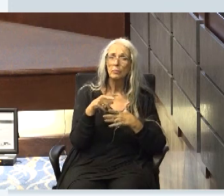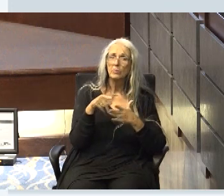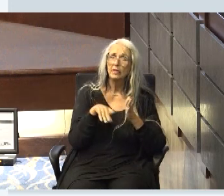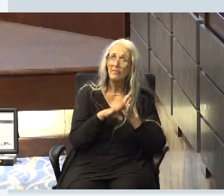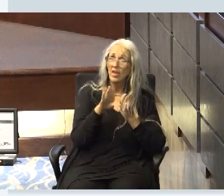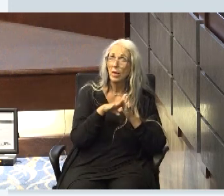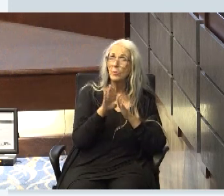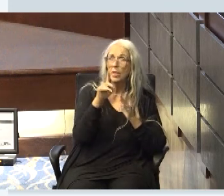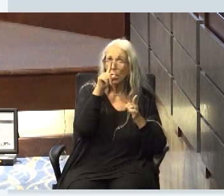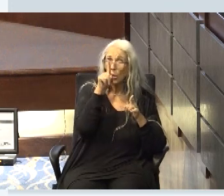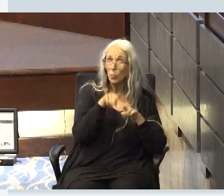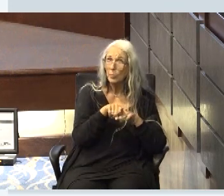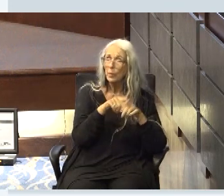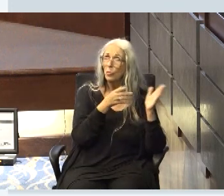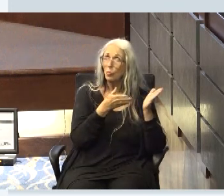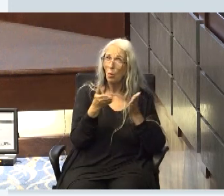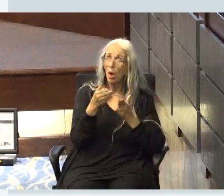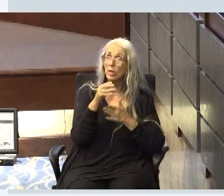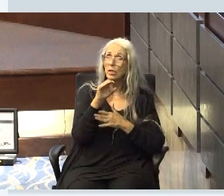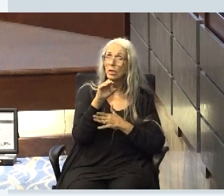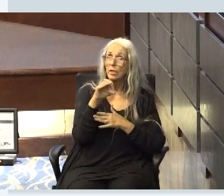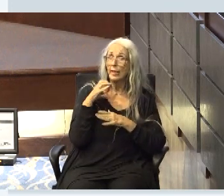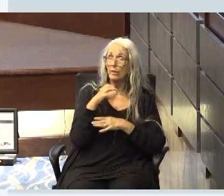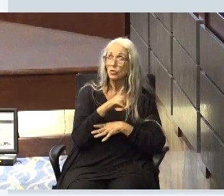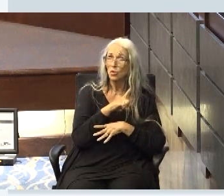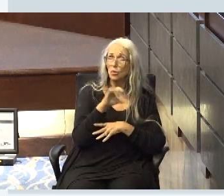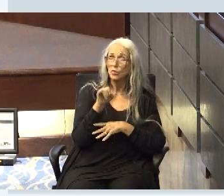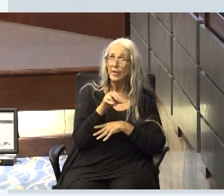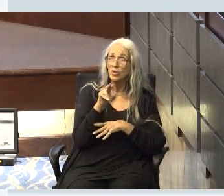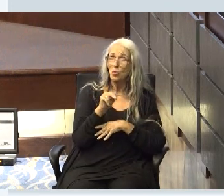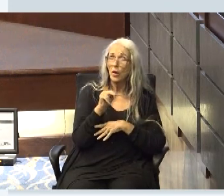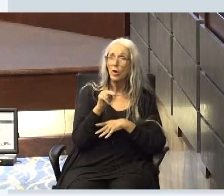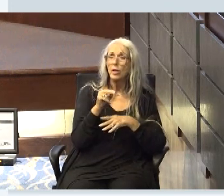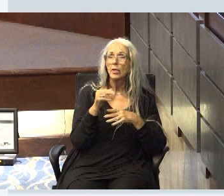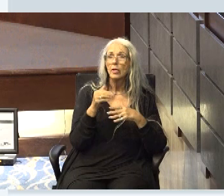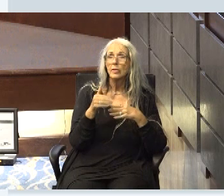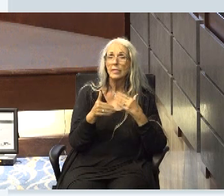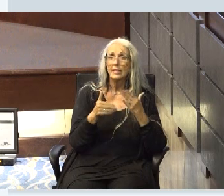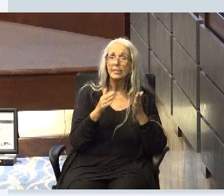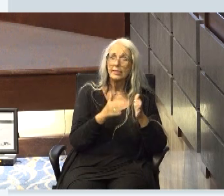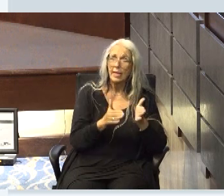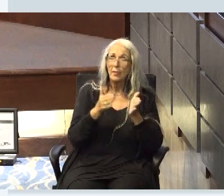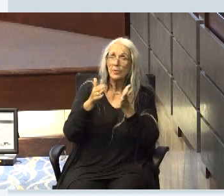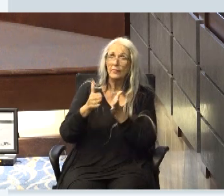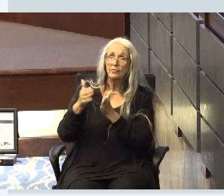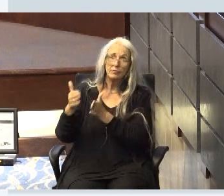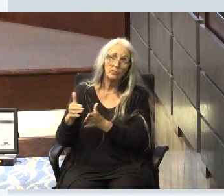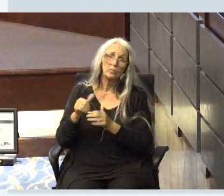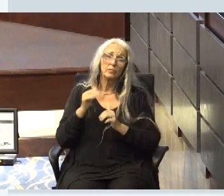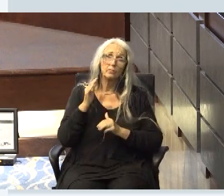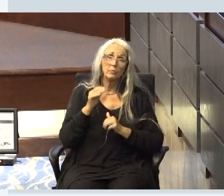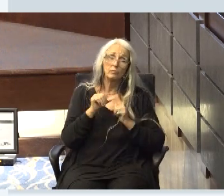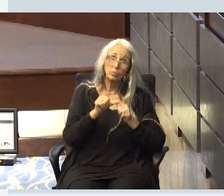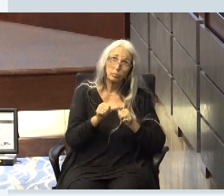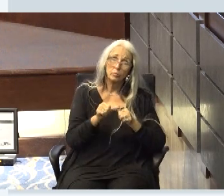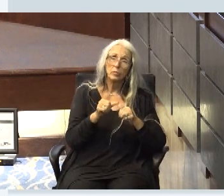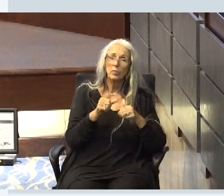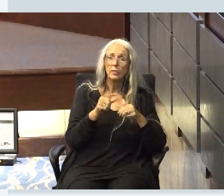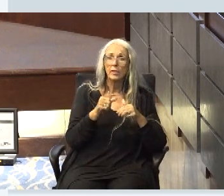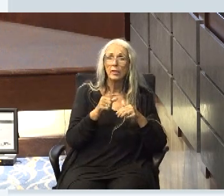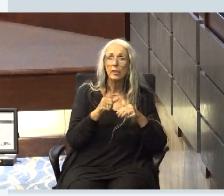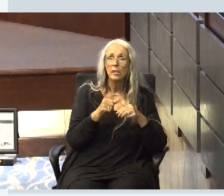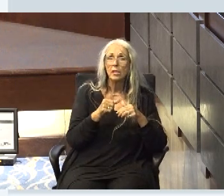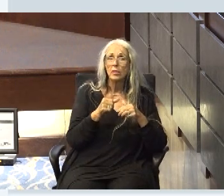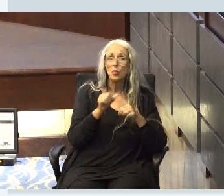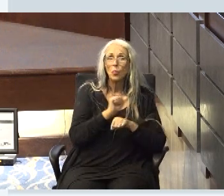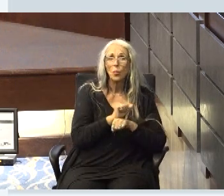going to be brought to council in January. The steps forward from there are really the give and take, the relationship part of working